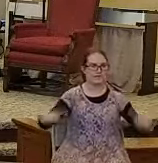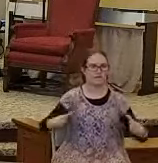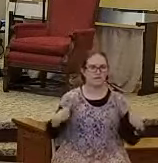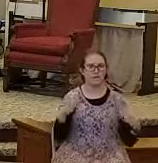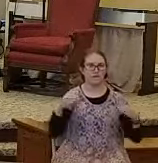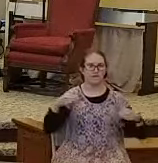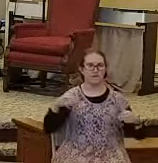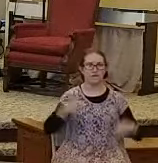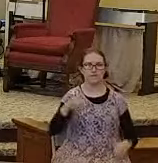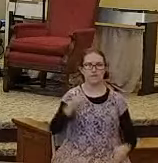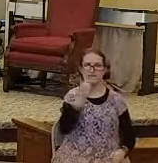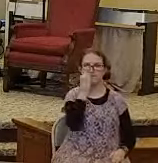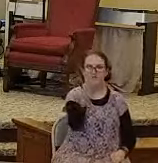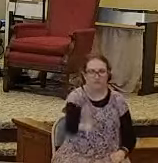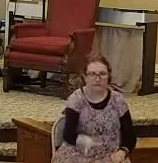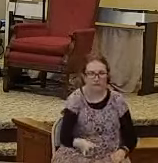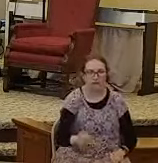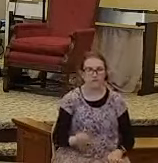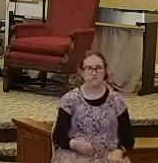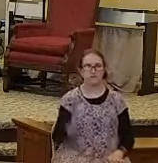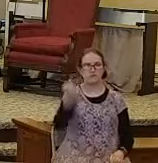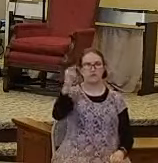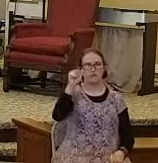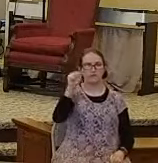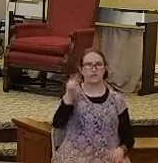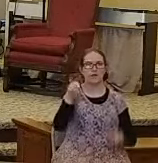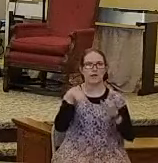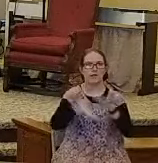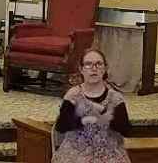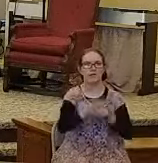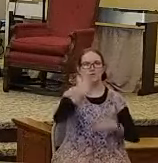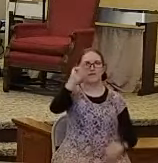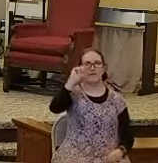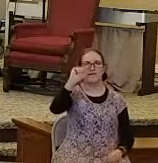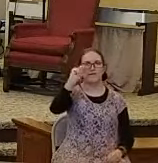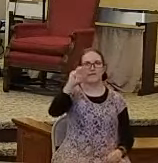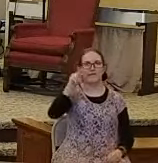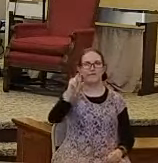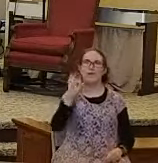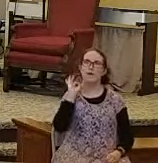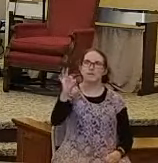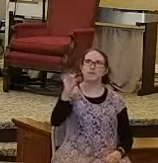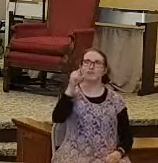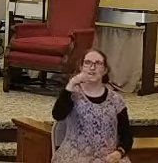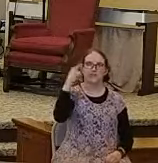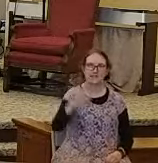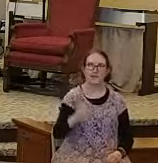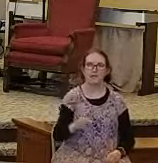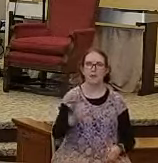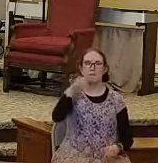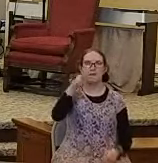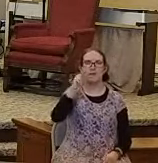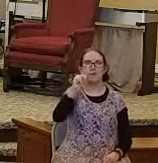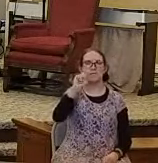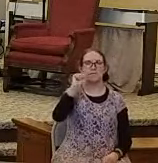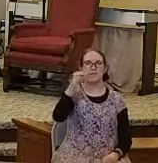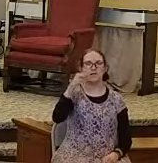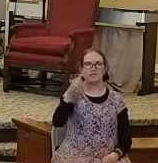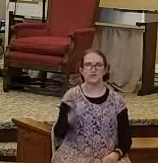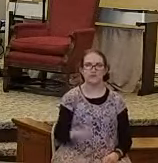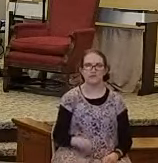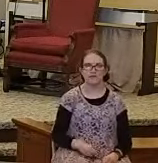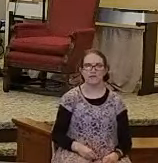The fish spit Jonah out on the ground, and Jonah went into Nineveh. Amen. And he preached and said, you're going to be punished. You're